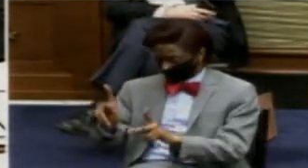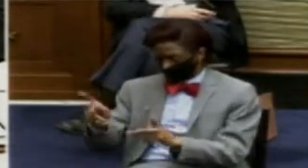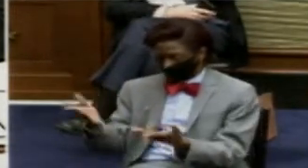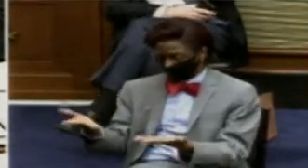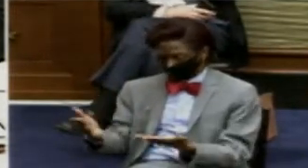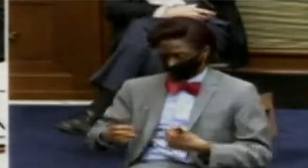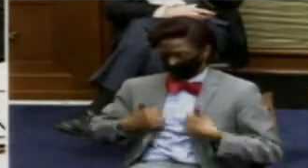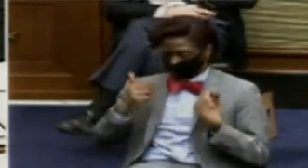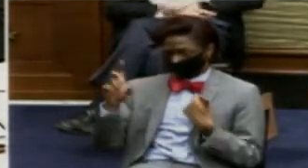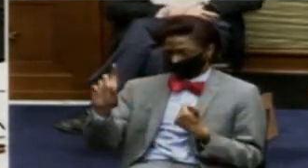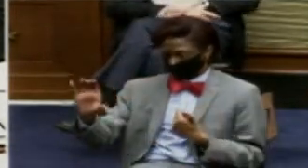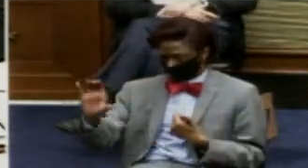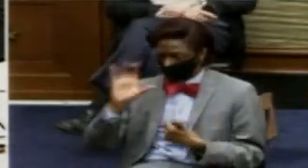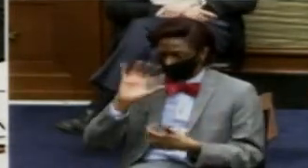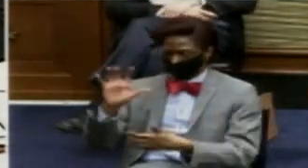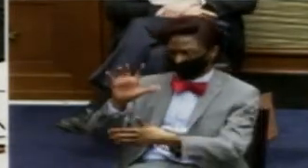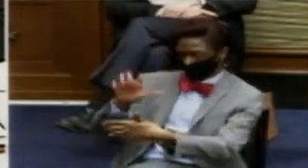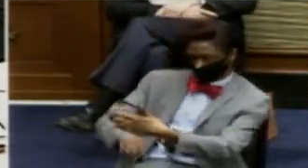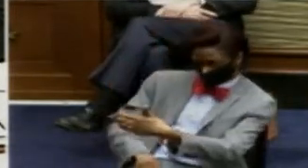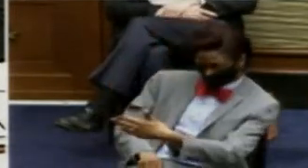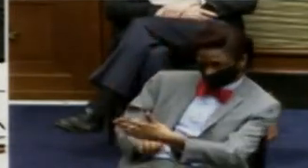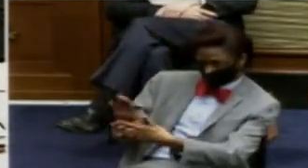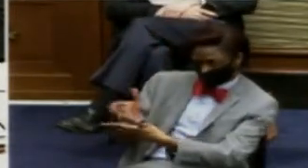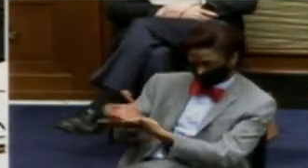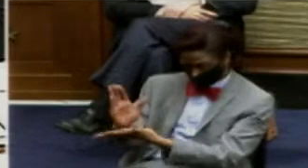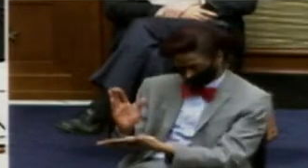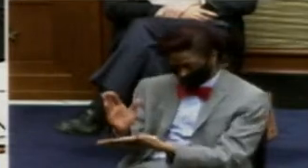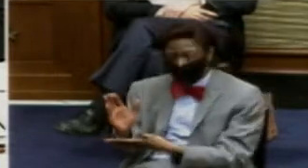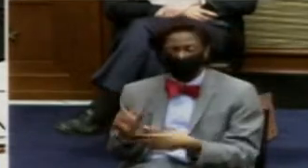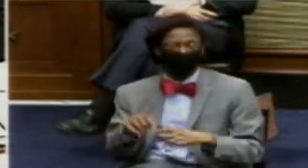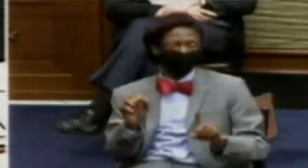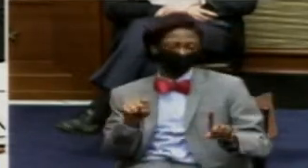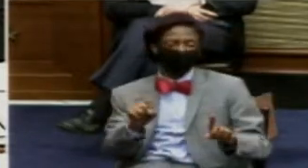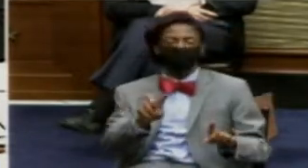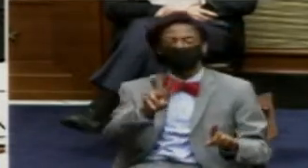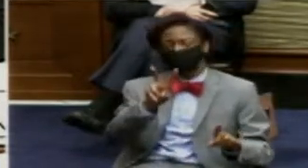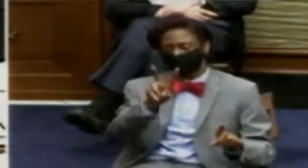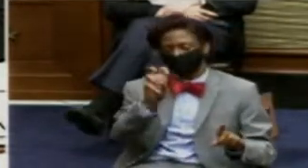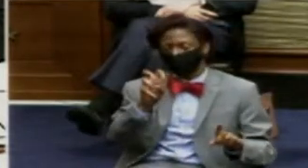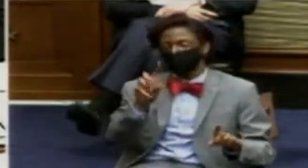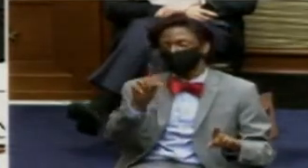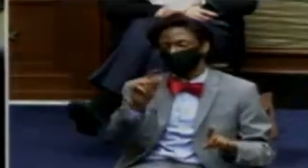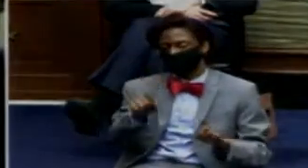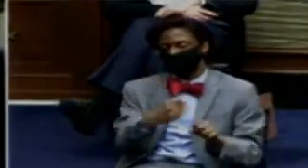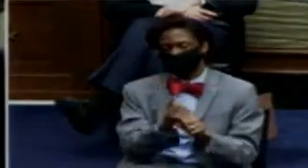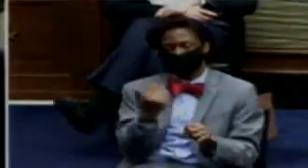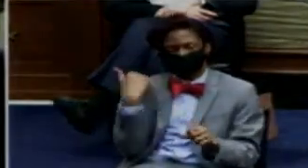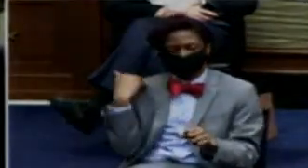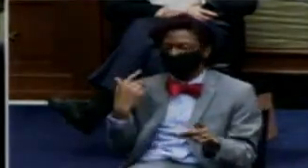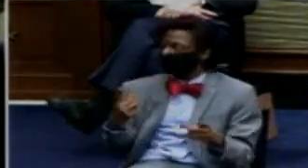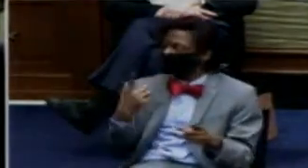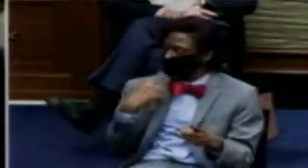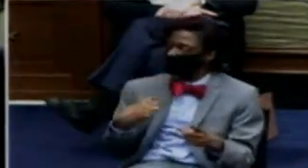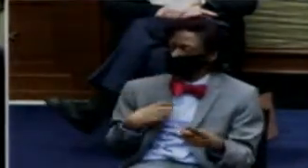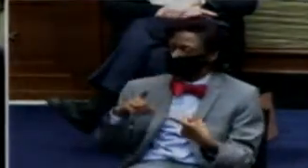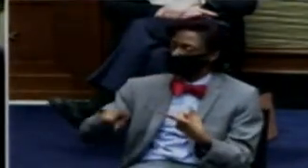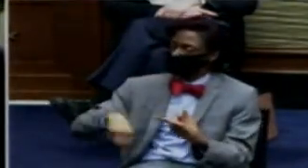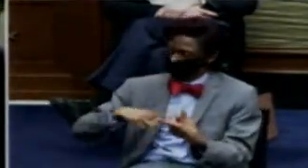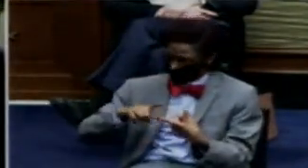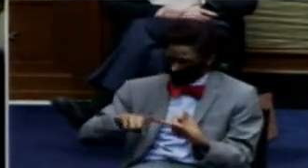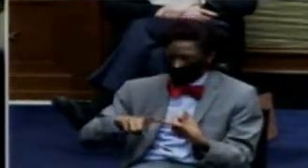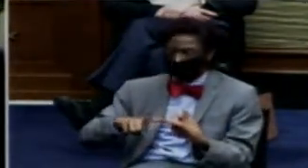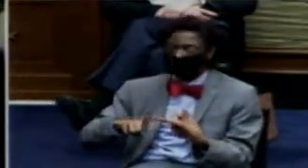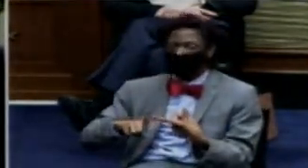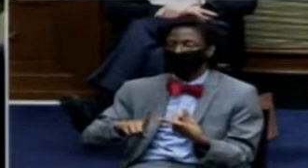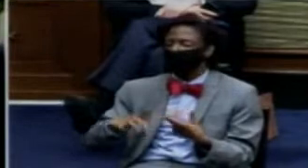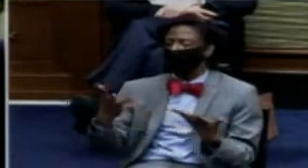voting representation in the national legislature? Yes, 220 years ago. Can you tell me when the district came? Can you tell me from